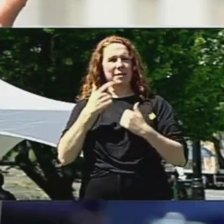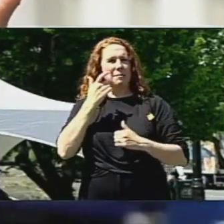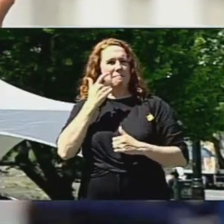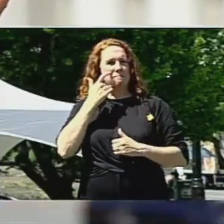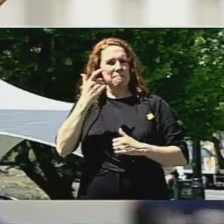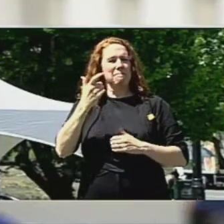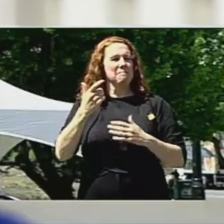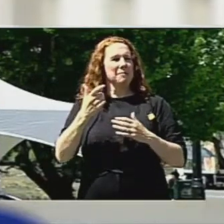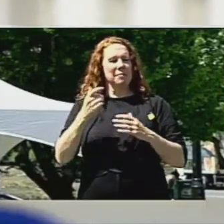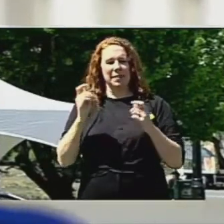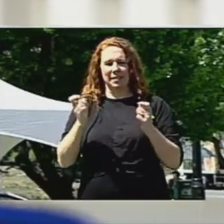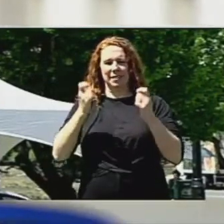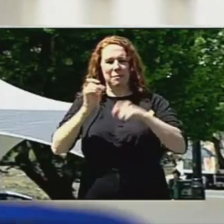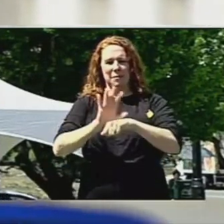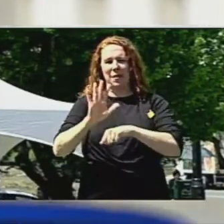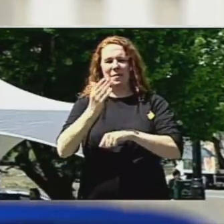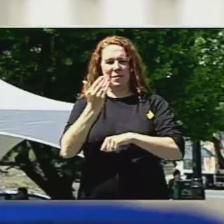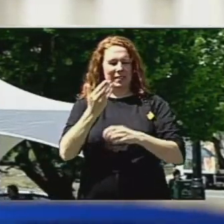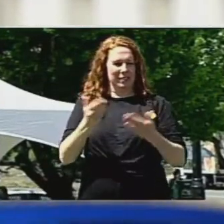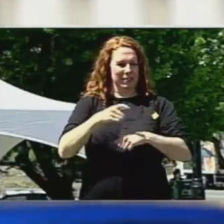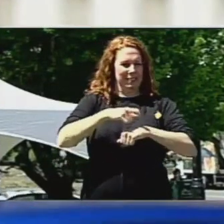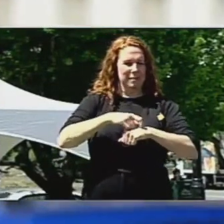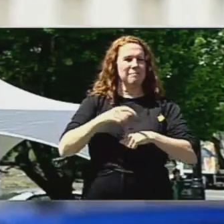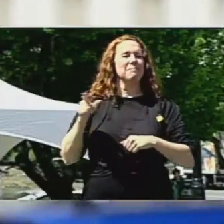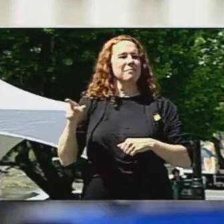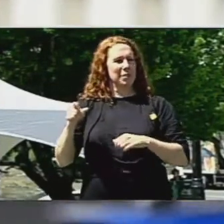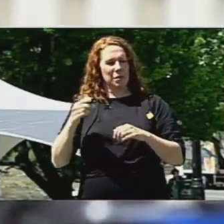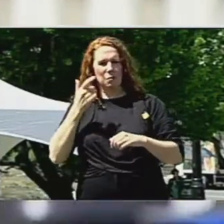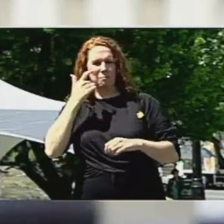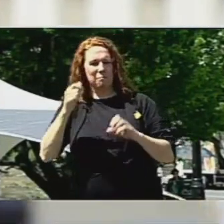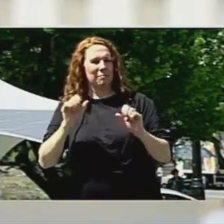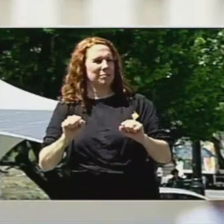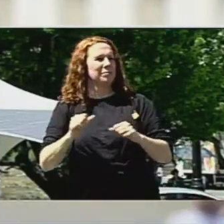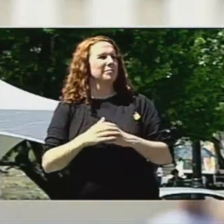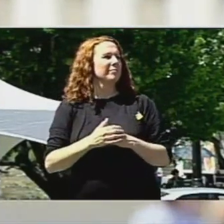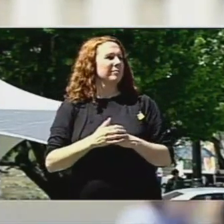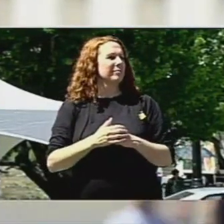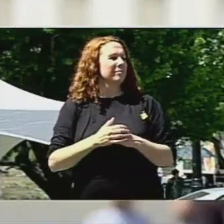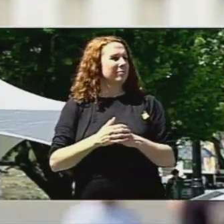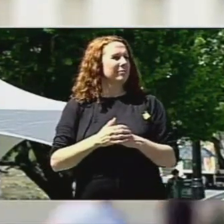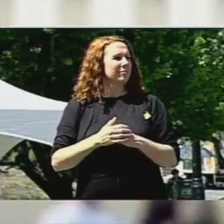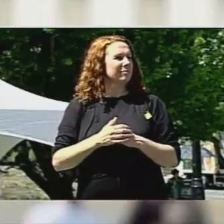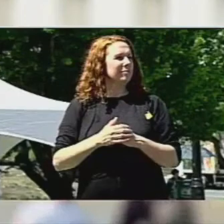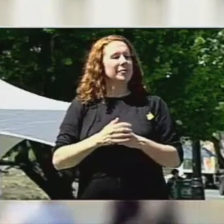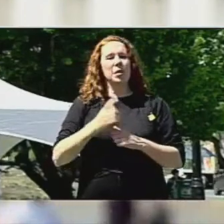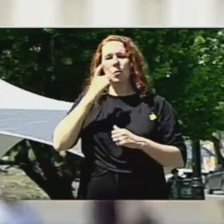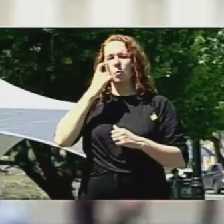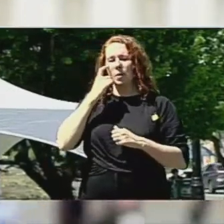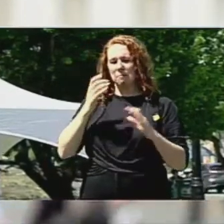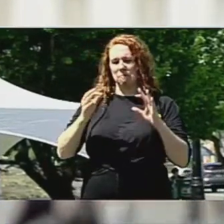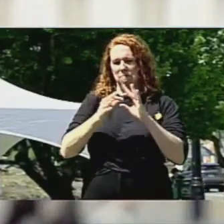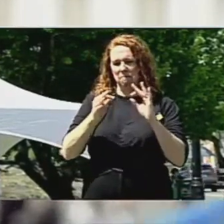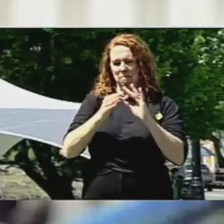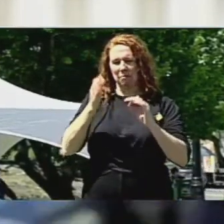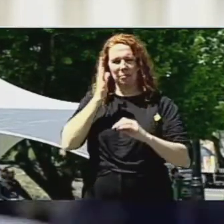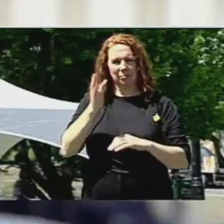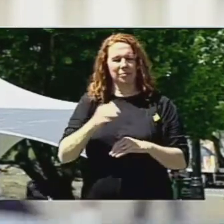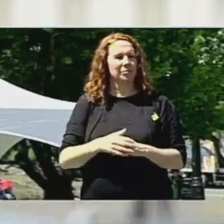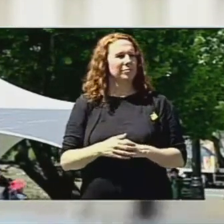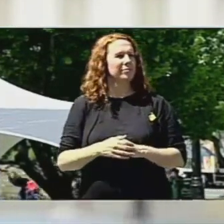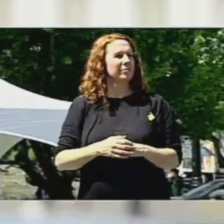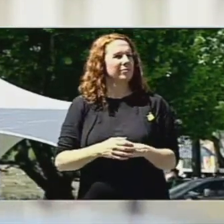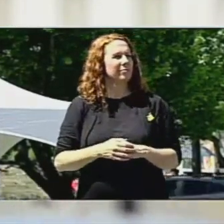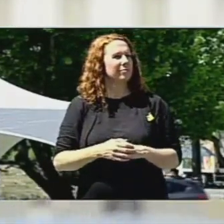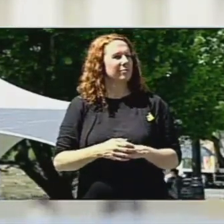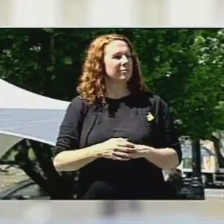breaking ceremony there if you want that to help you through your fast breaking ceremony. It's a simple ceremony, and we'll hear from our witnesses at that time. And